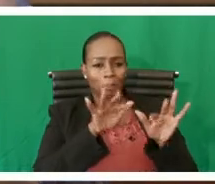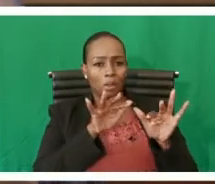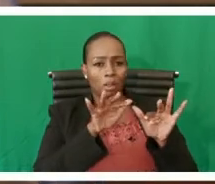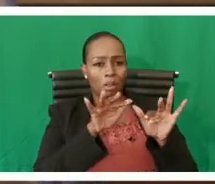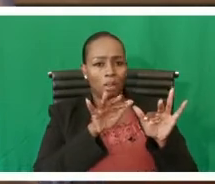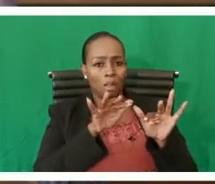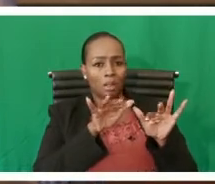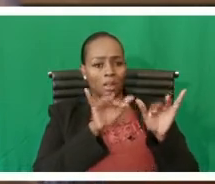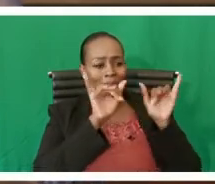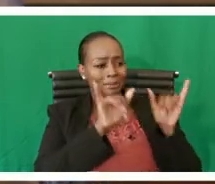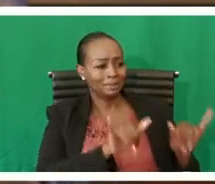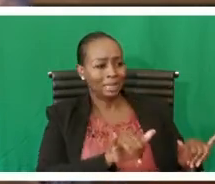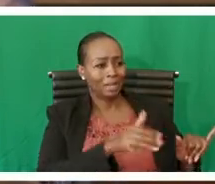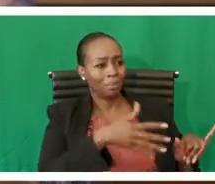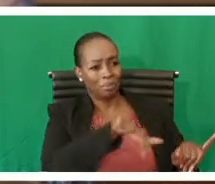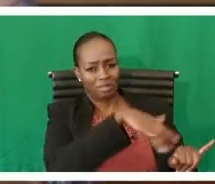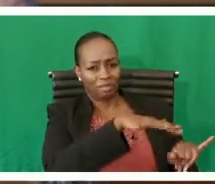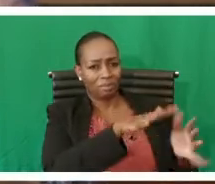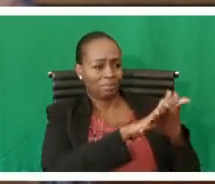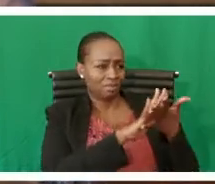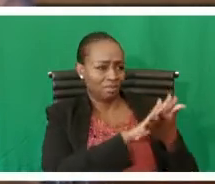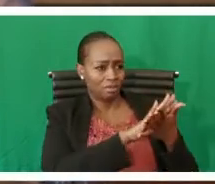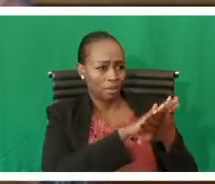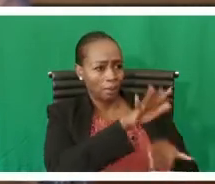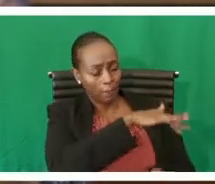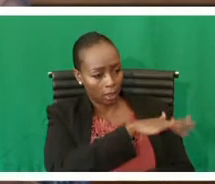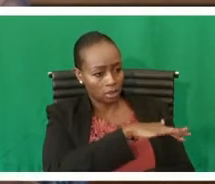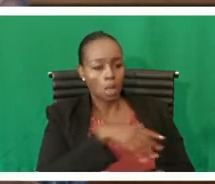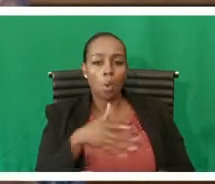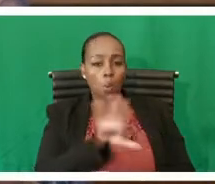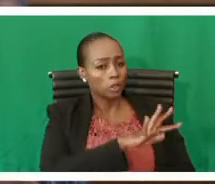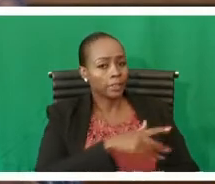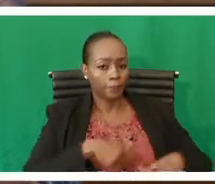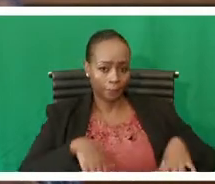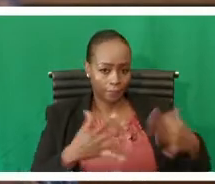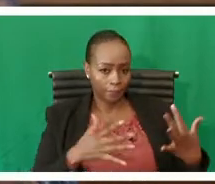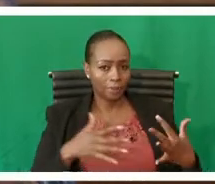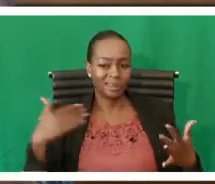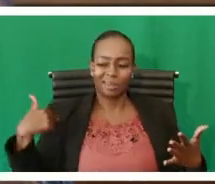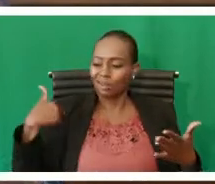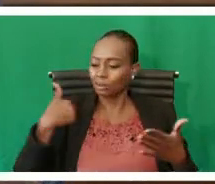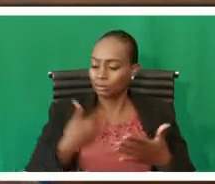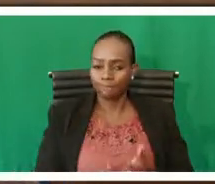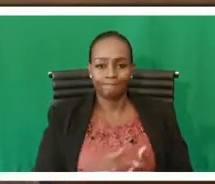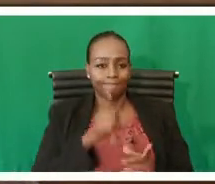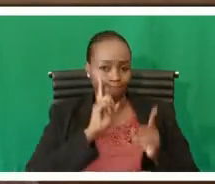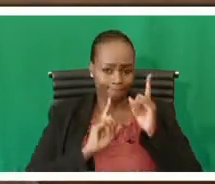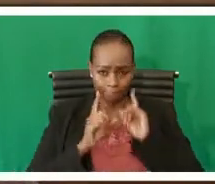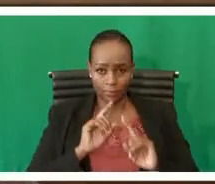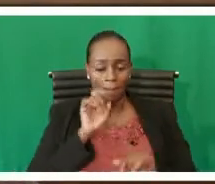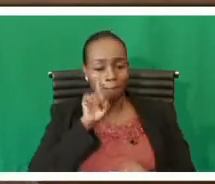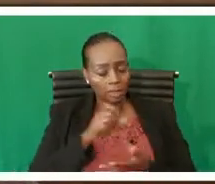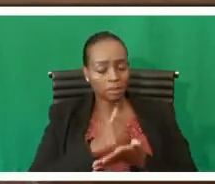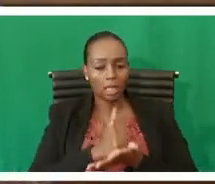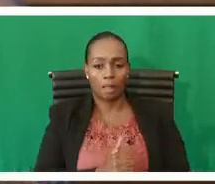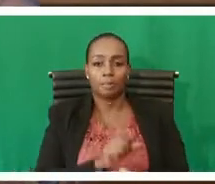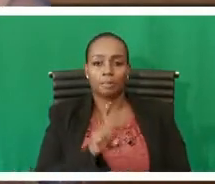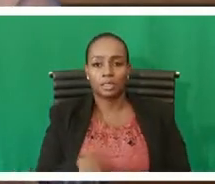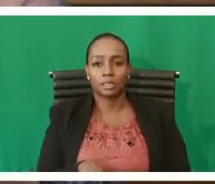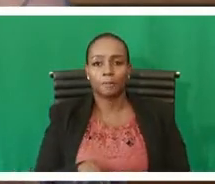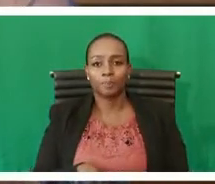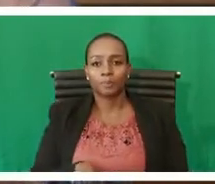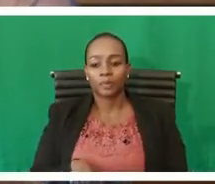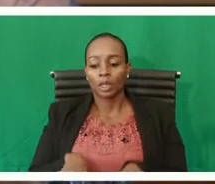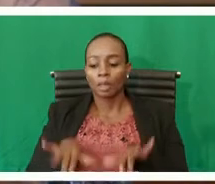Mona Ling Metsi, Kihale Batuba Wala, Harutun Silo Sabona, Rituse Batuba Haburuna. The number of informal